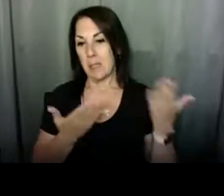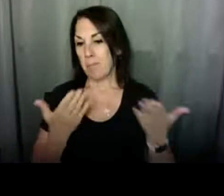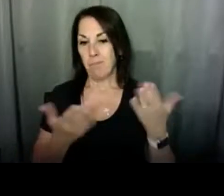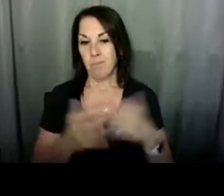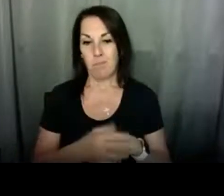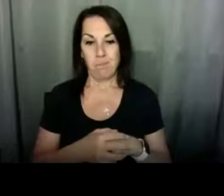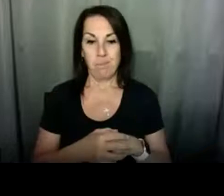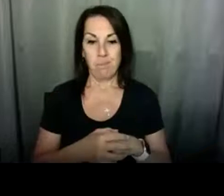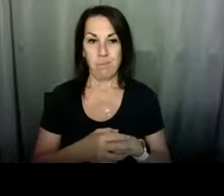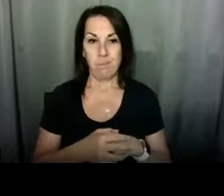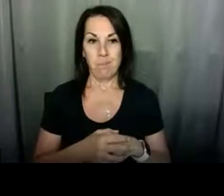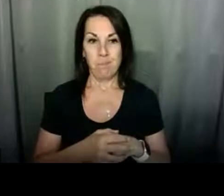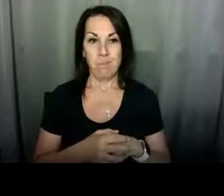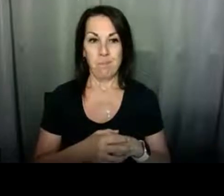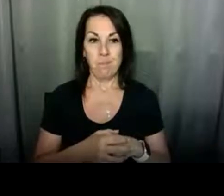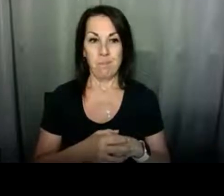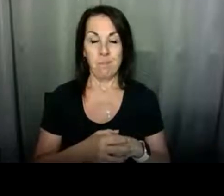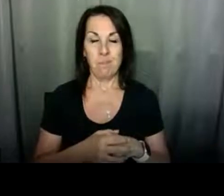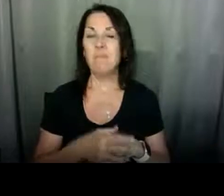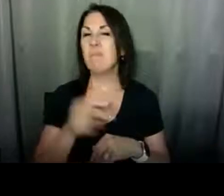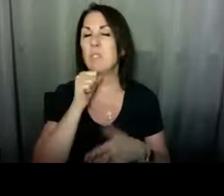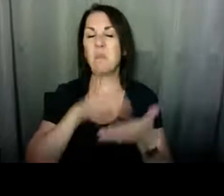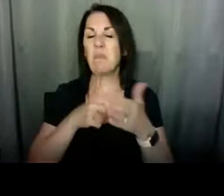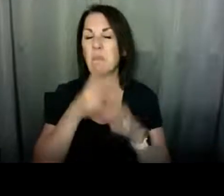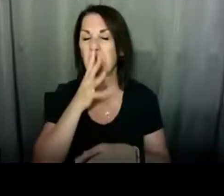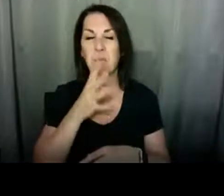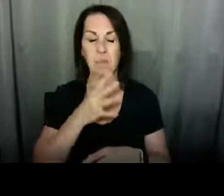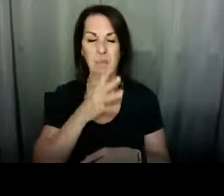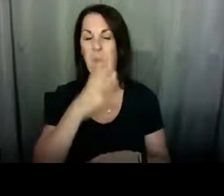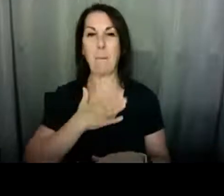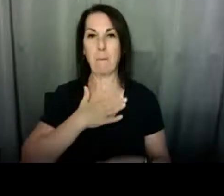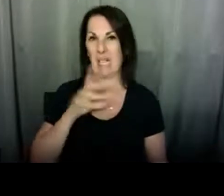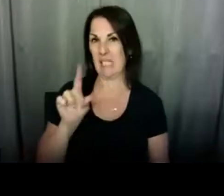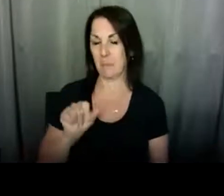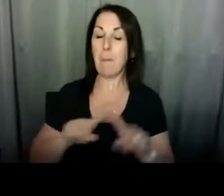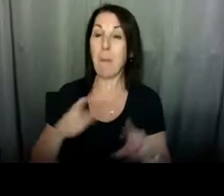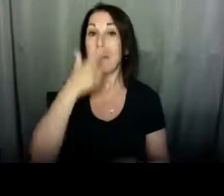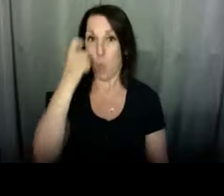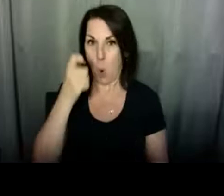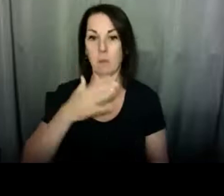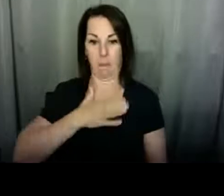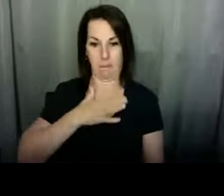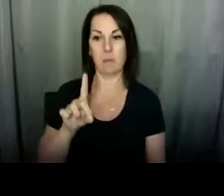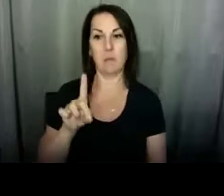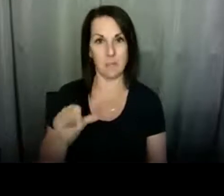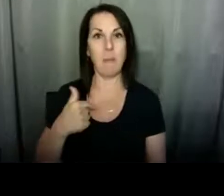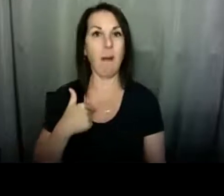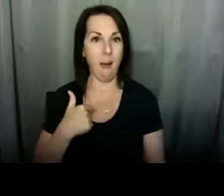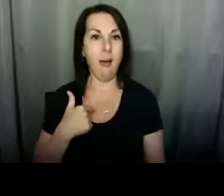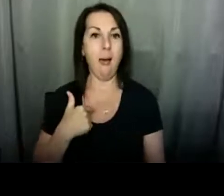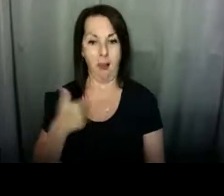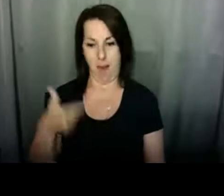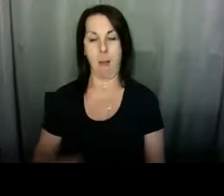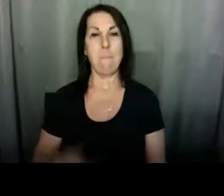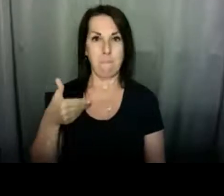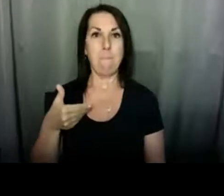like, not even despite my disability, but because of my disability, that I am who I